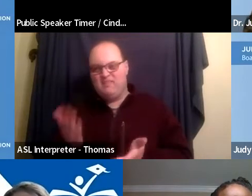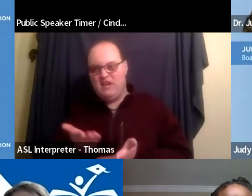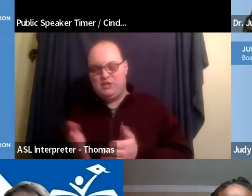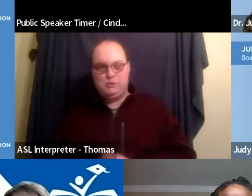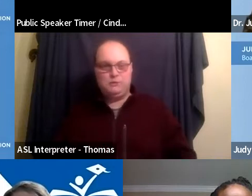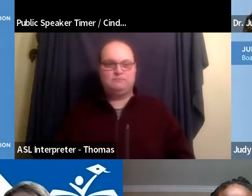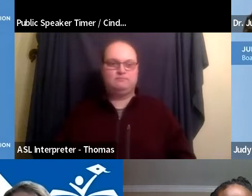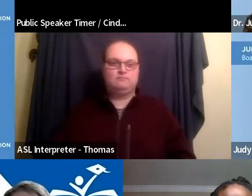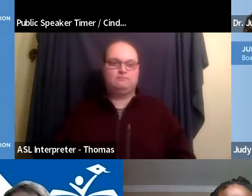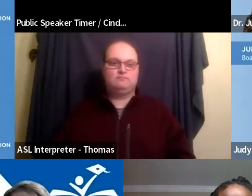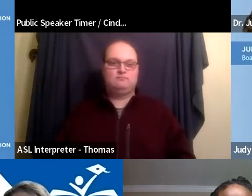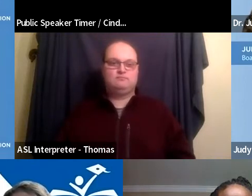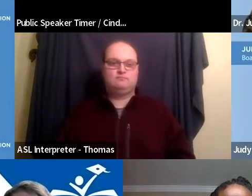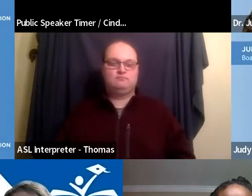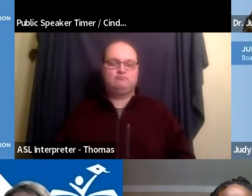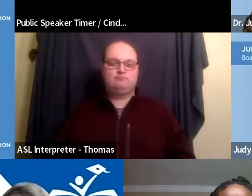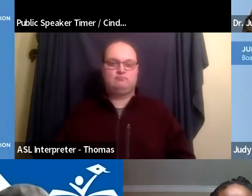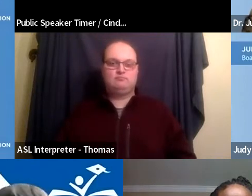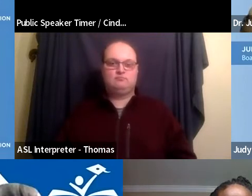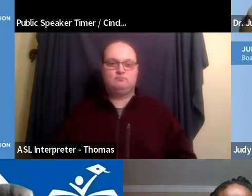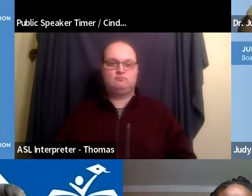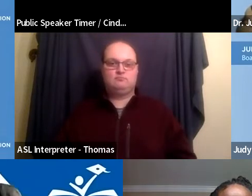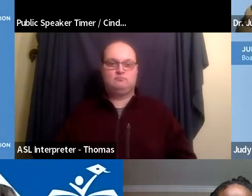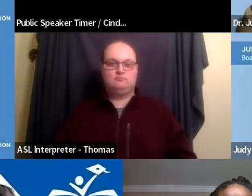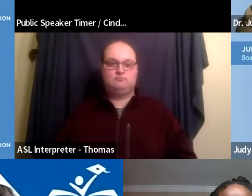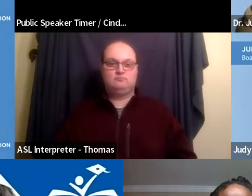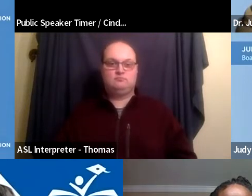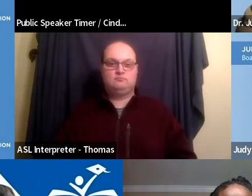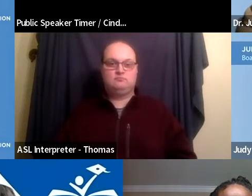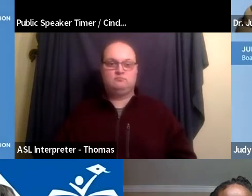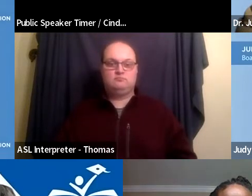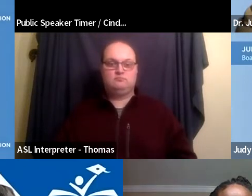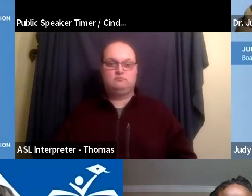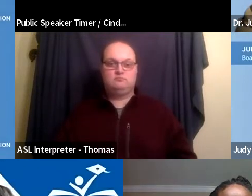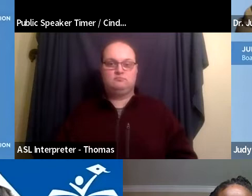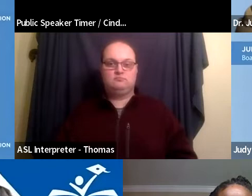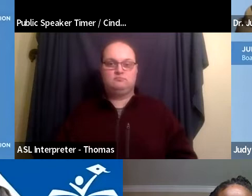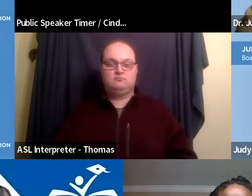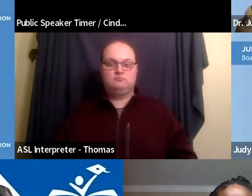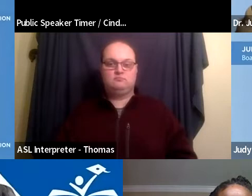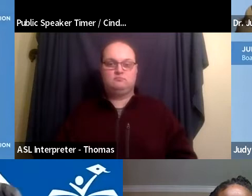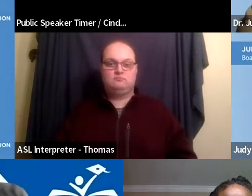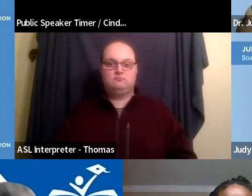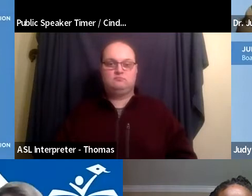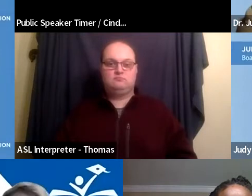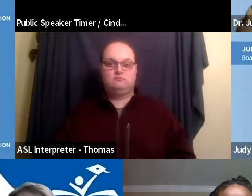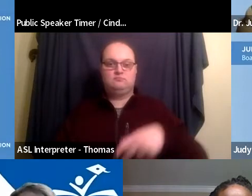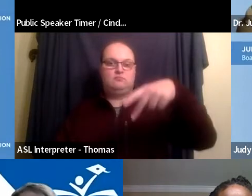Miss Paula is here. Miss who? Hola. Paula